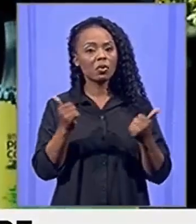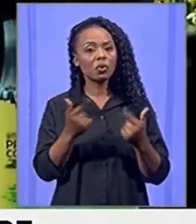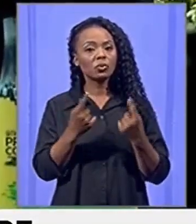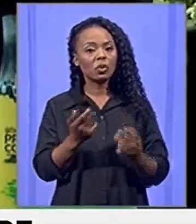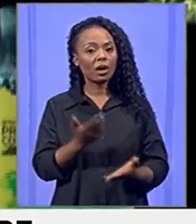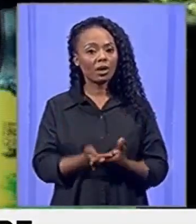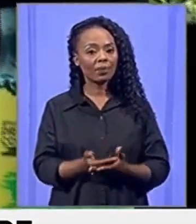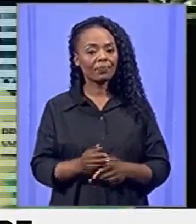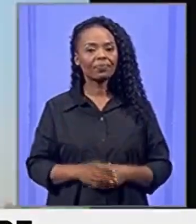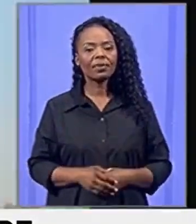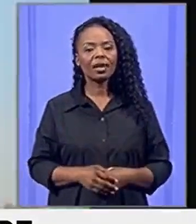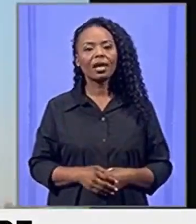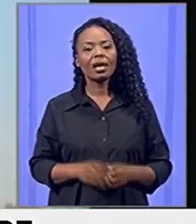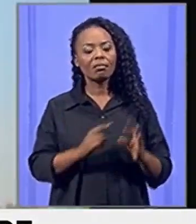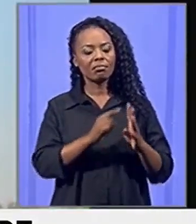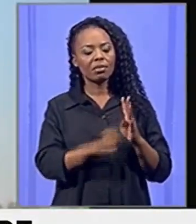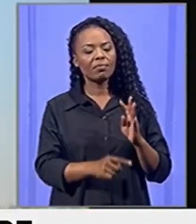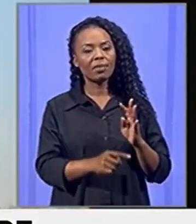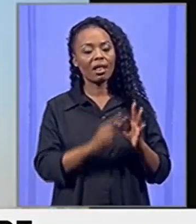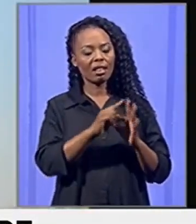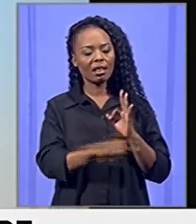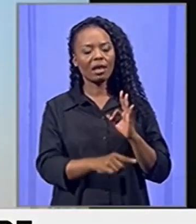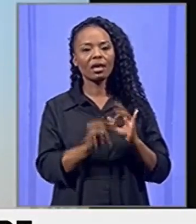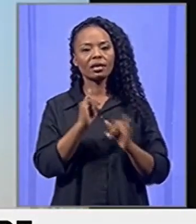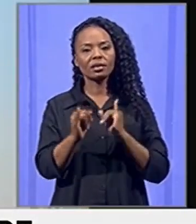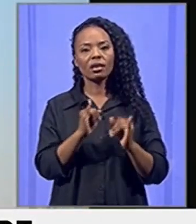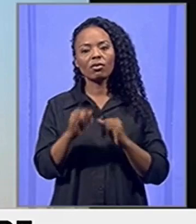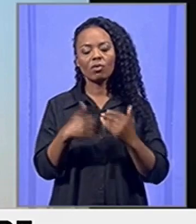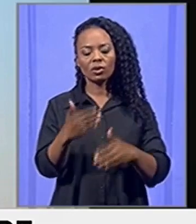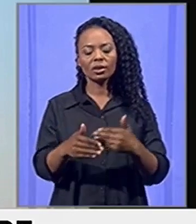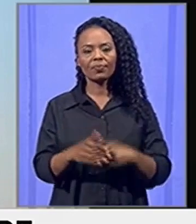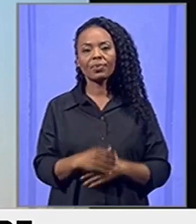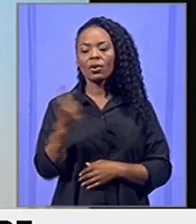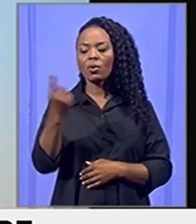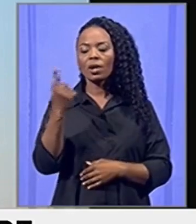3 interview processes. One is national to national list